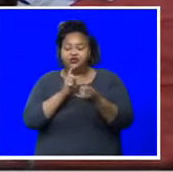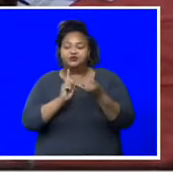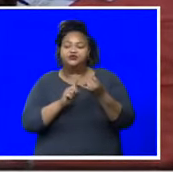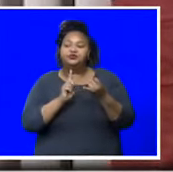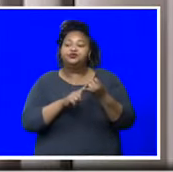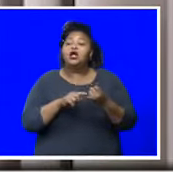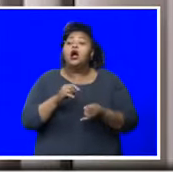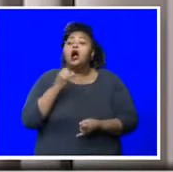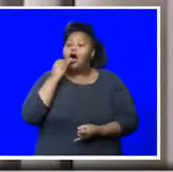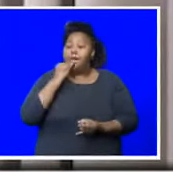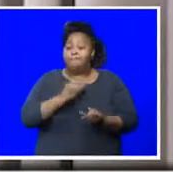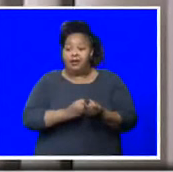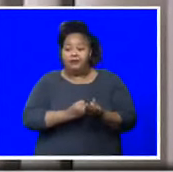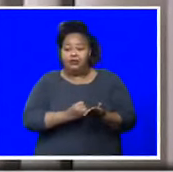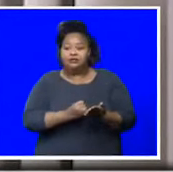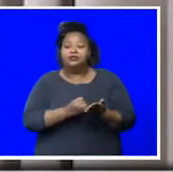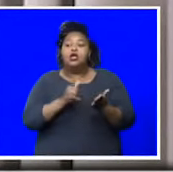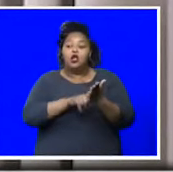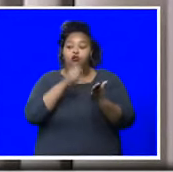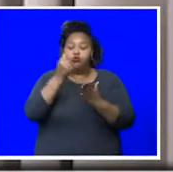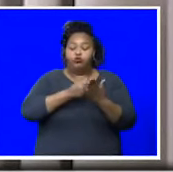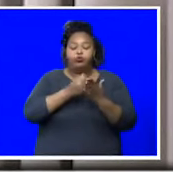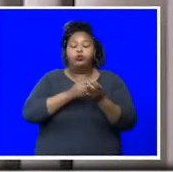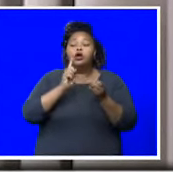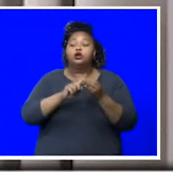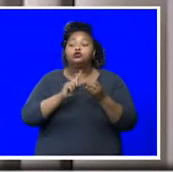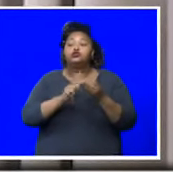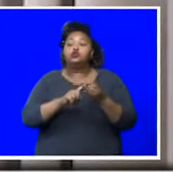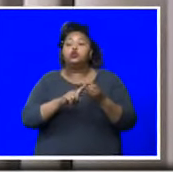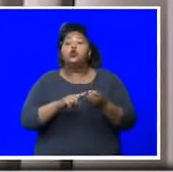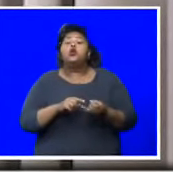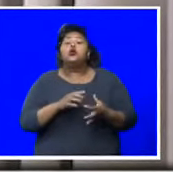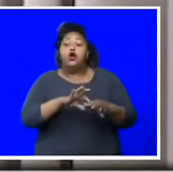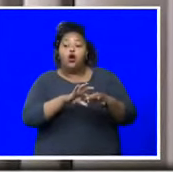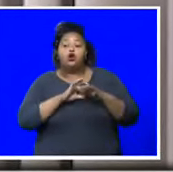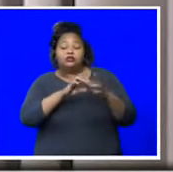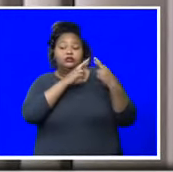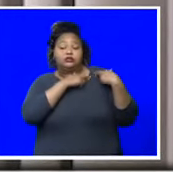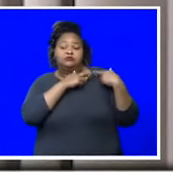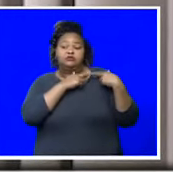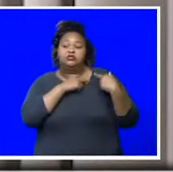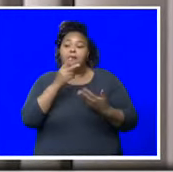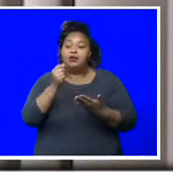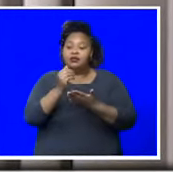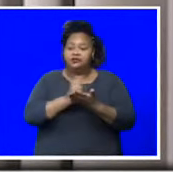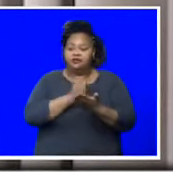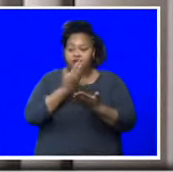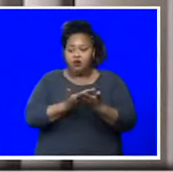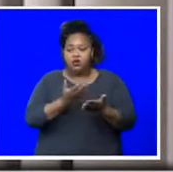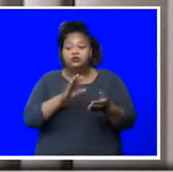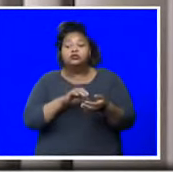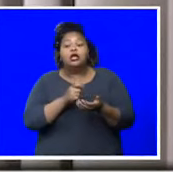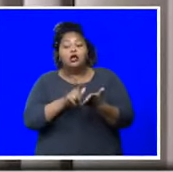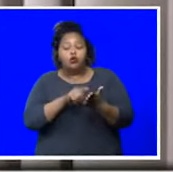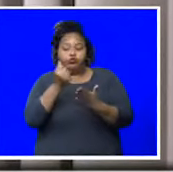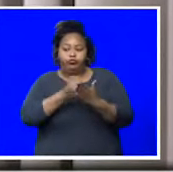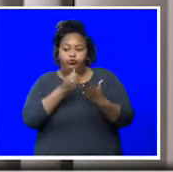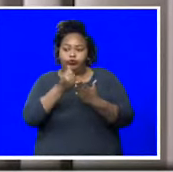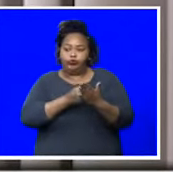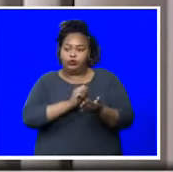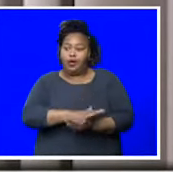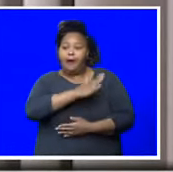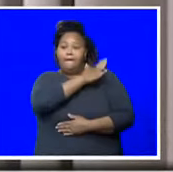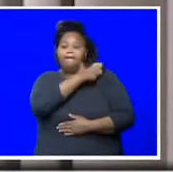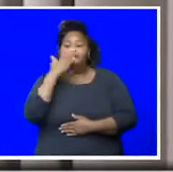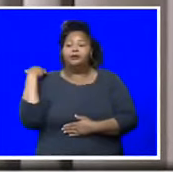bill indvuna yethi 17 hlala kahle phela phethelezi ithi uhulumende usemkhankasweni wokubuka ukuthi ngwaphe makhono